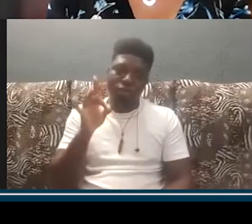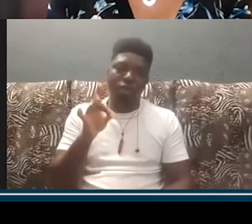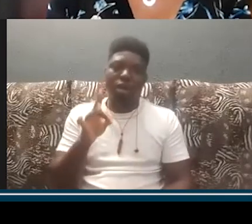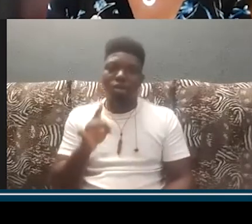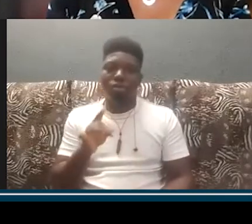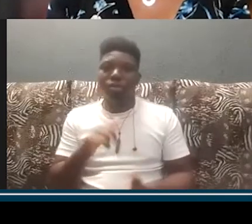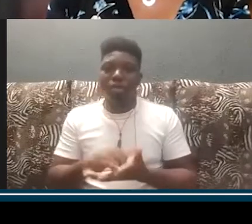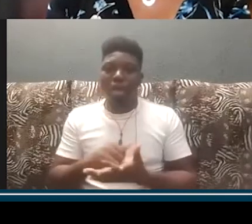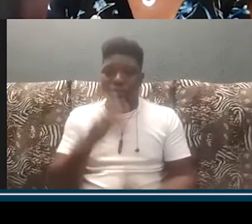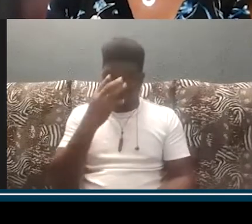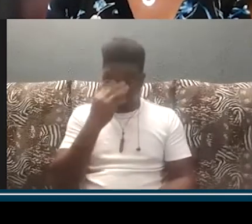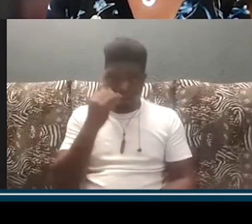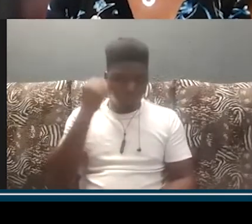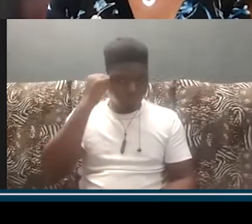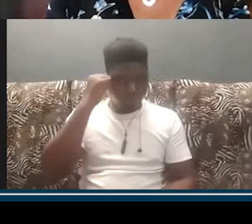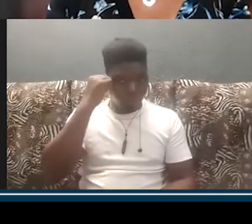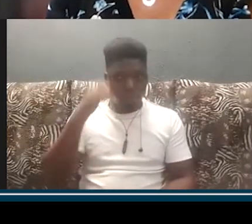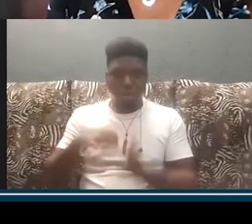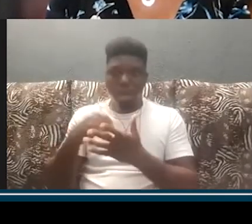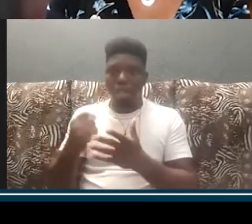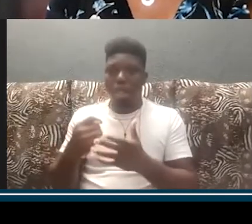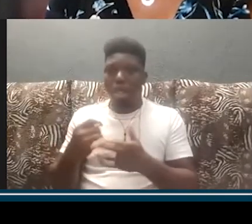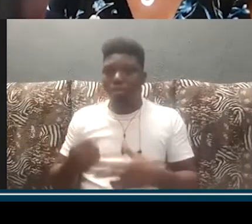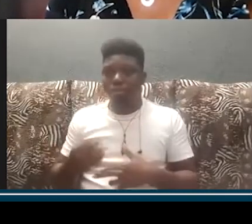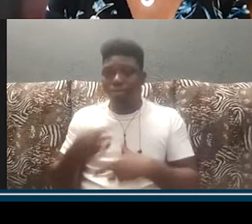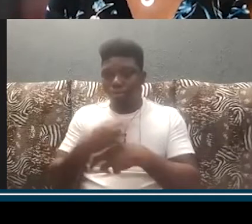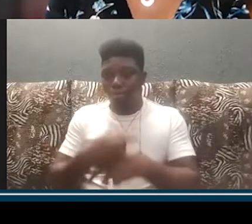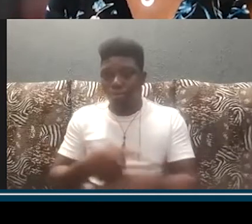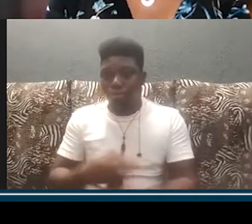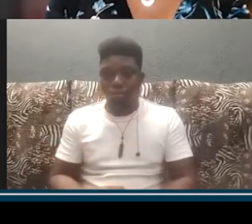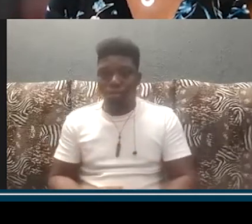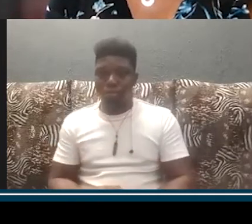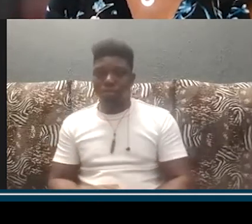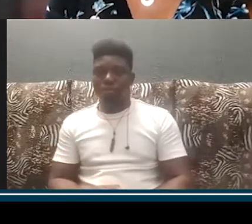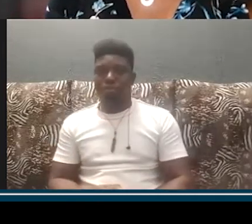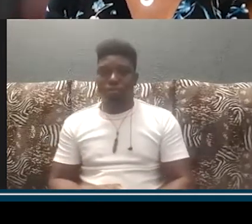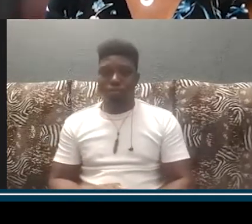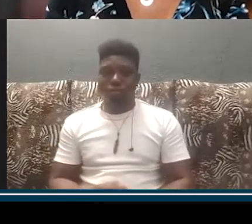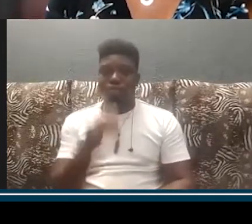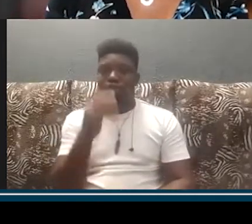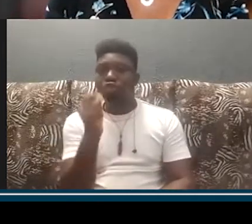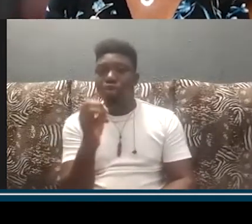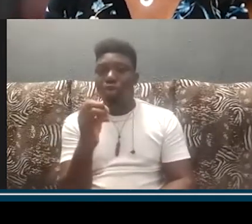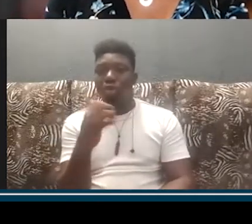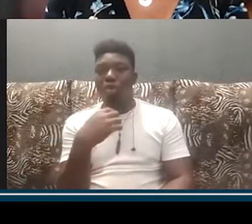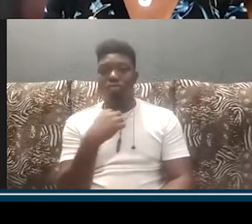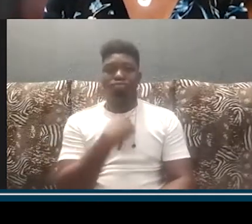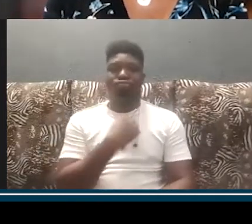sleep in because it's upstairs, or this or that or the other thing. So I'm always an advocate